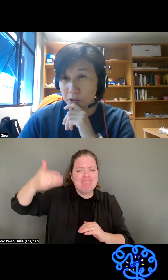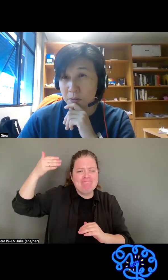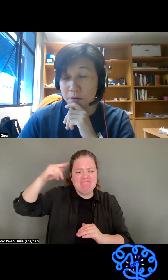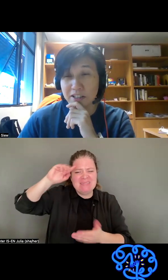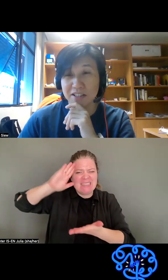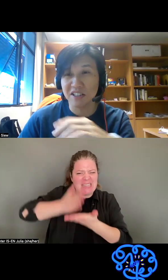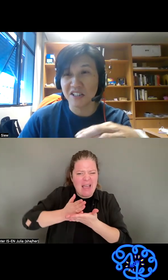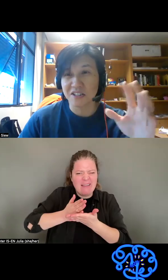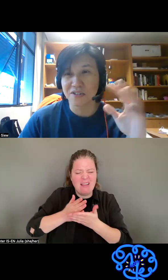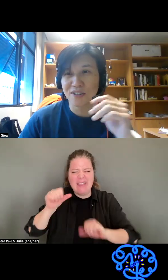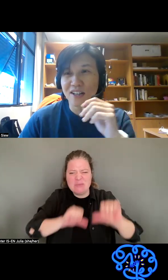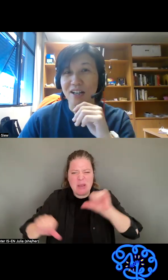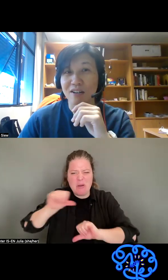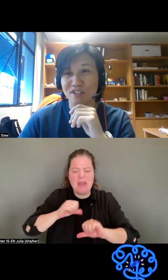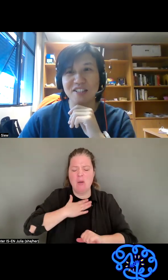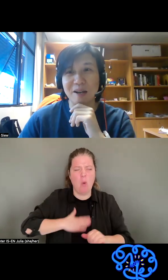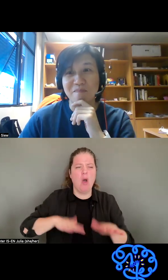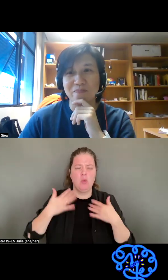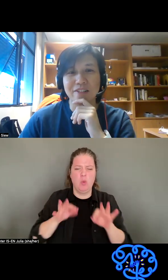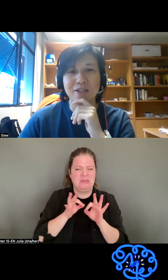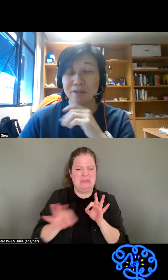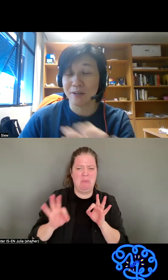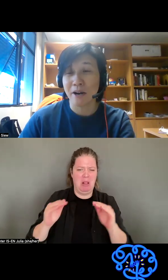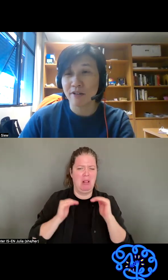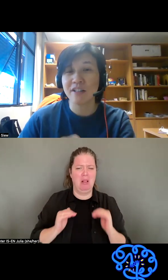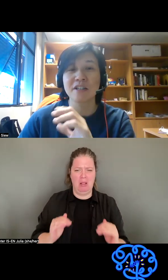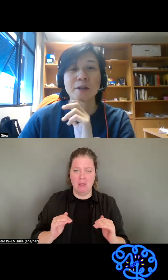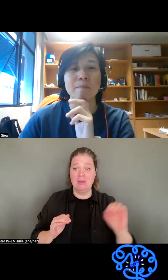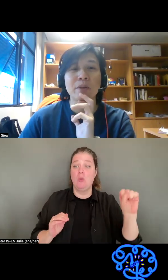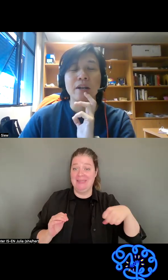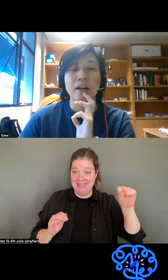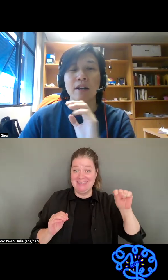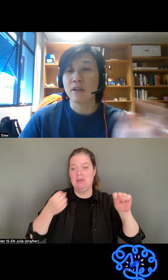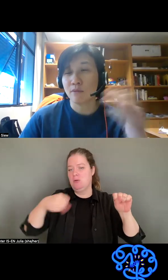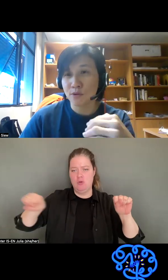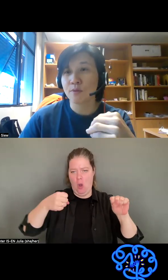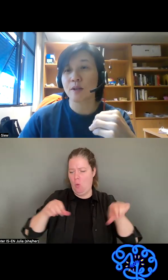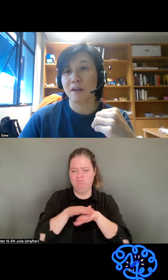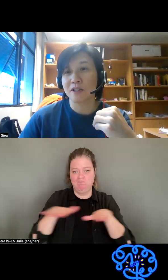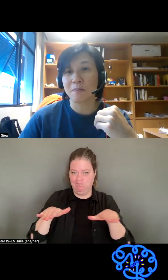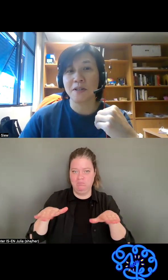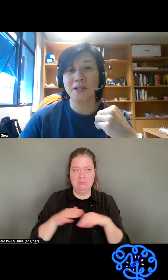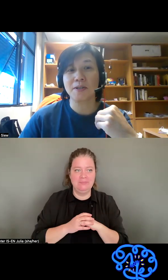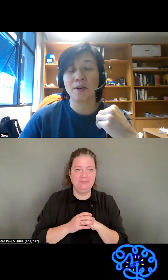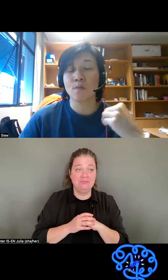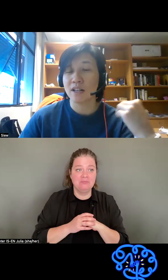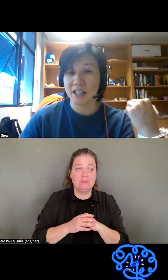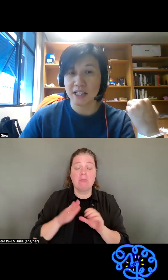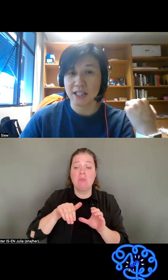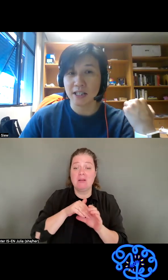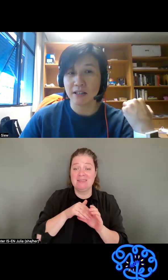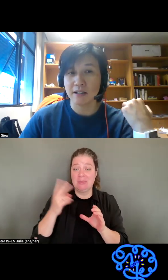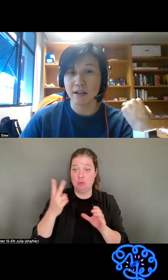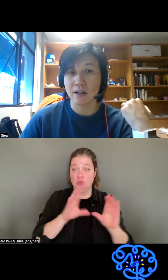as possible as an initial first step, right? So it's a binary decision, and we have two groups of participants. One